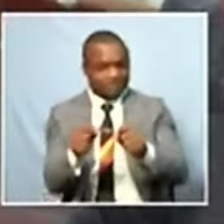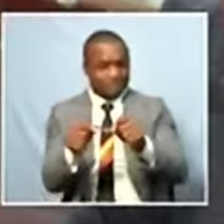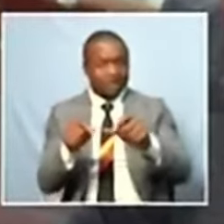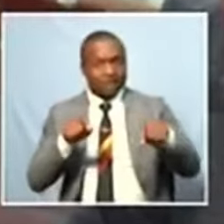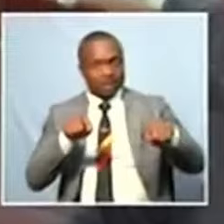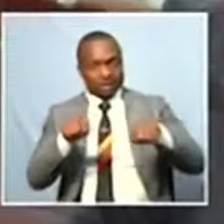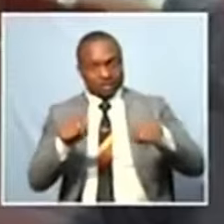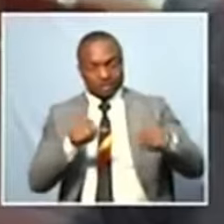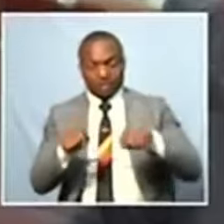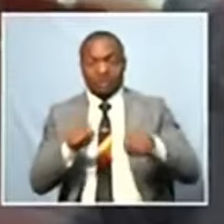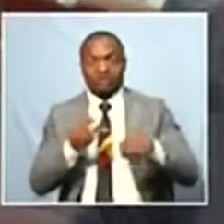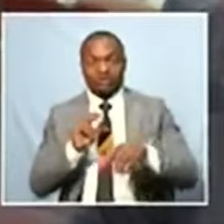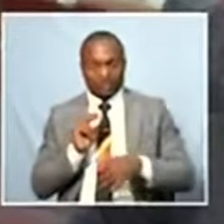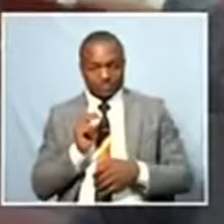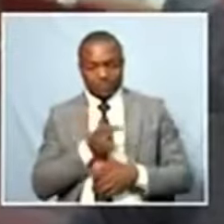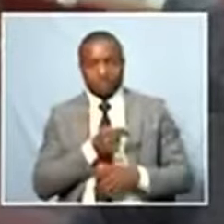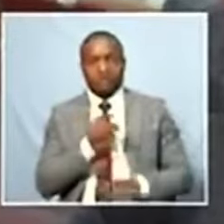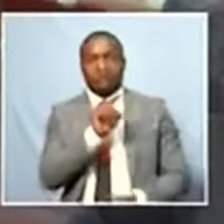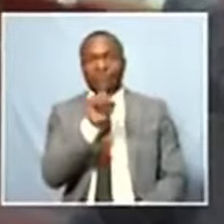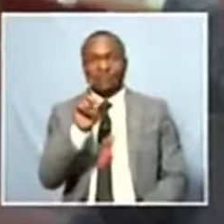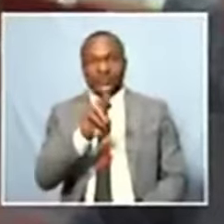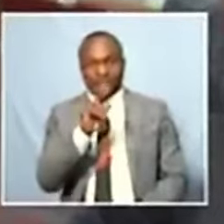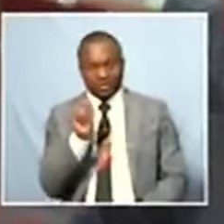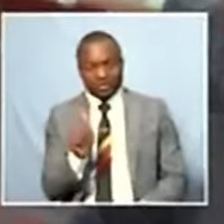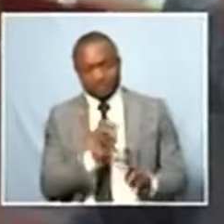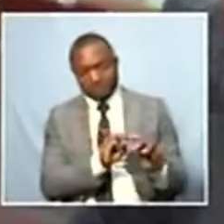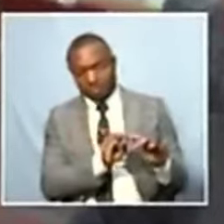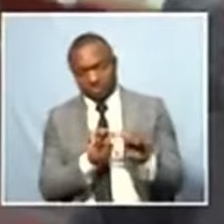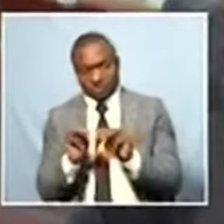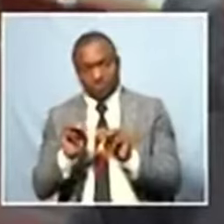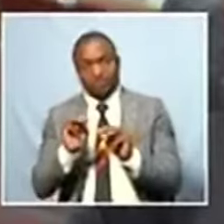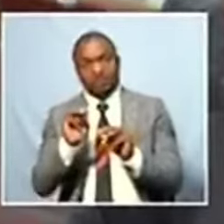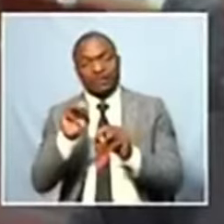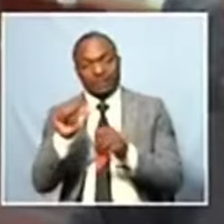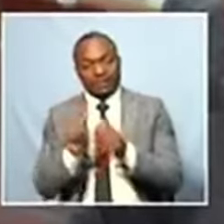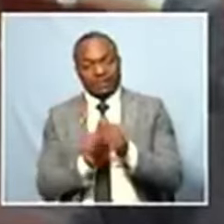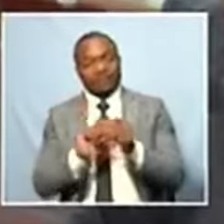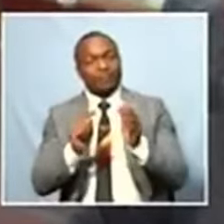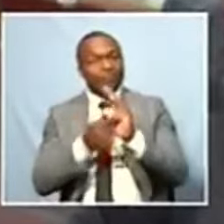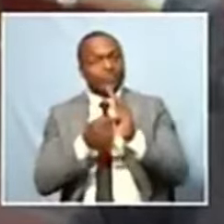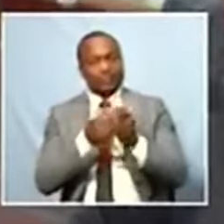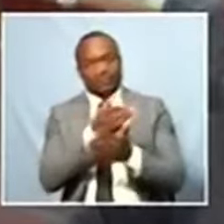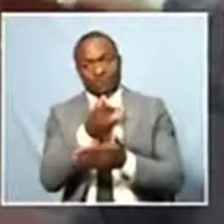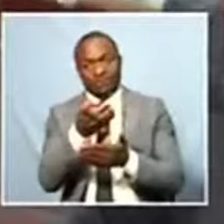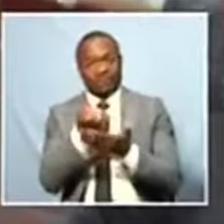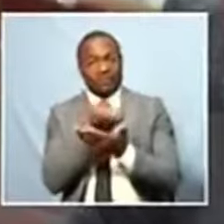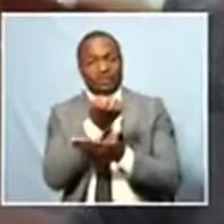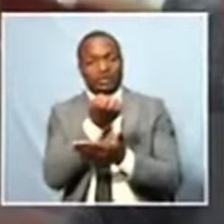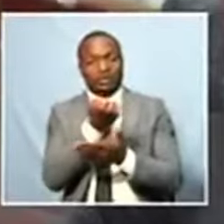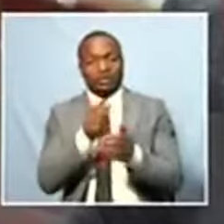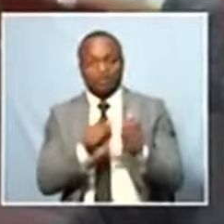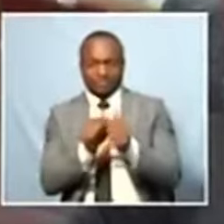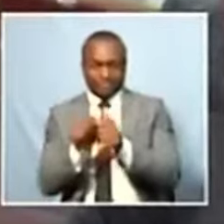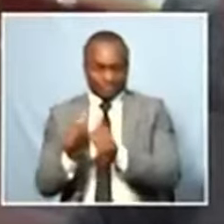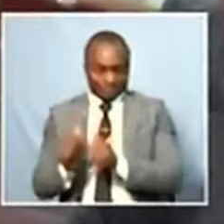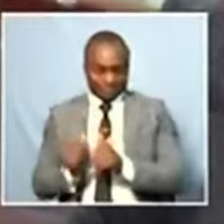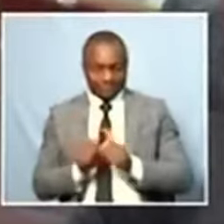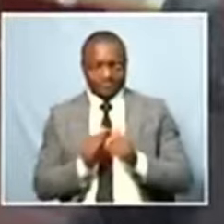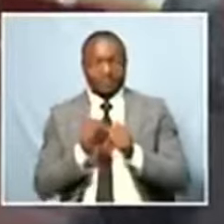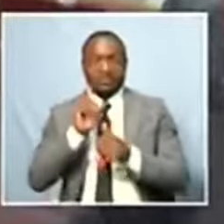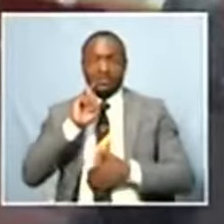as Zambia Revenue Authority is to move to every point where there is economic activity. We must